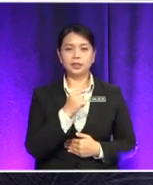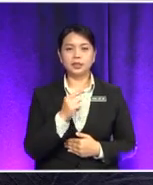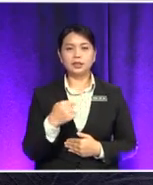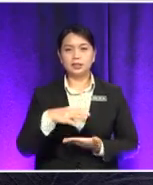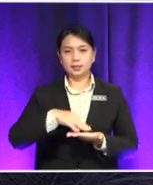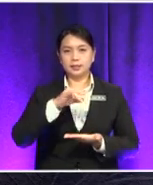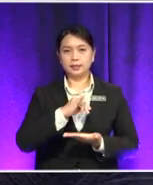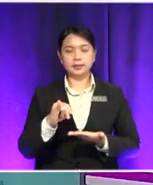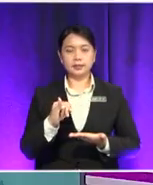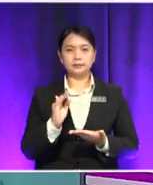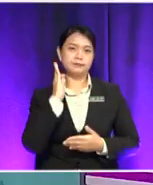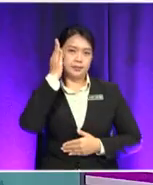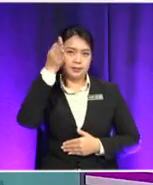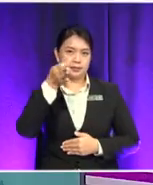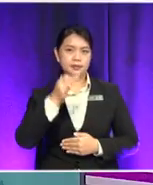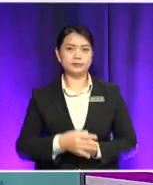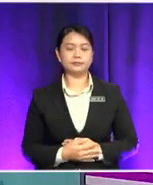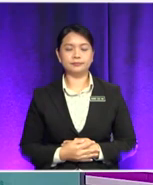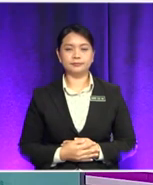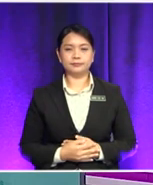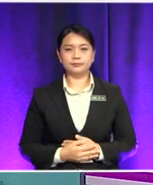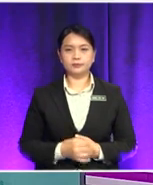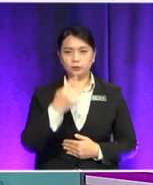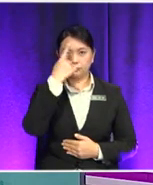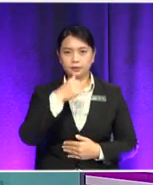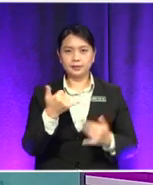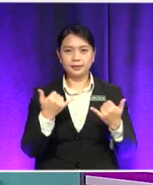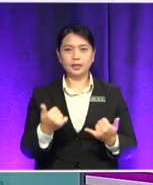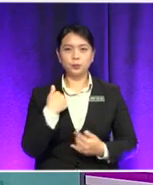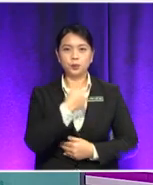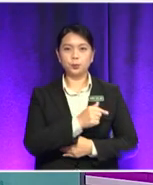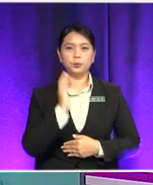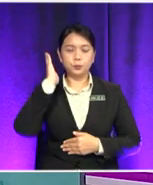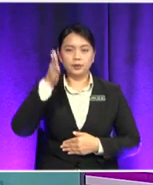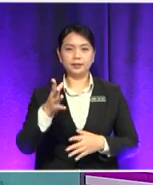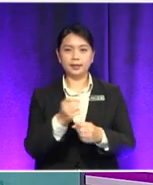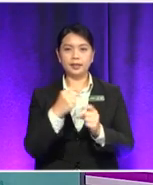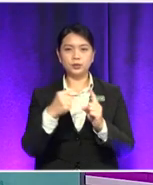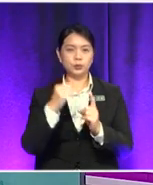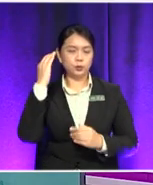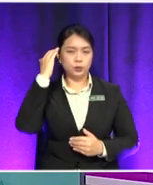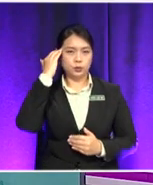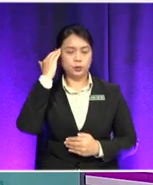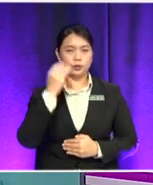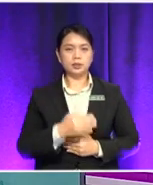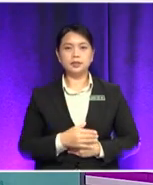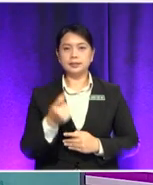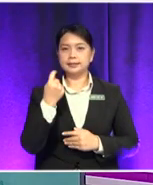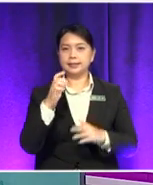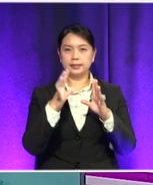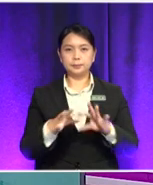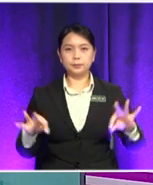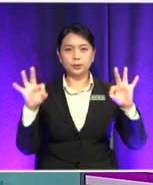now? Yeah, so for this segment, we will get to know about the important points.